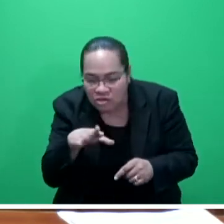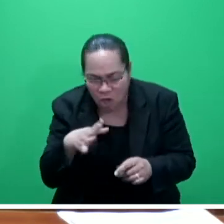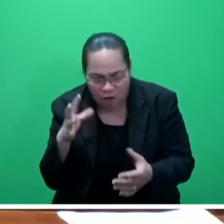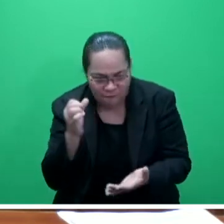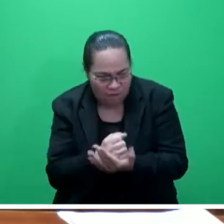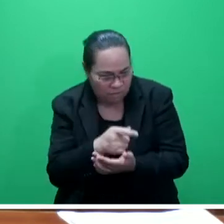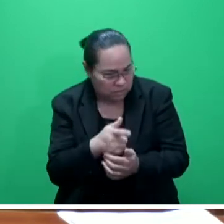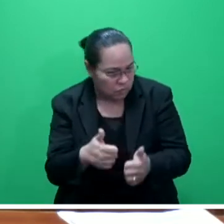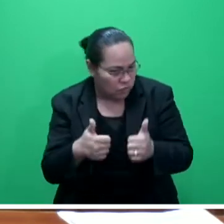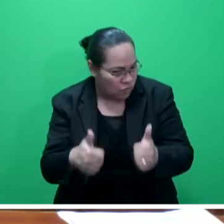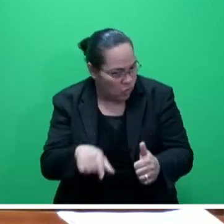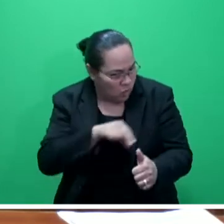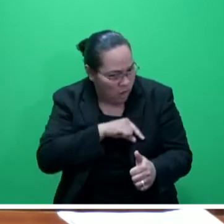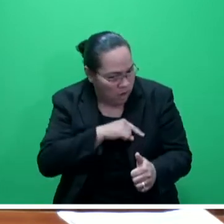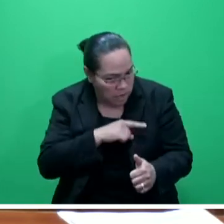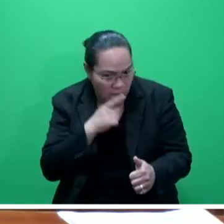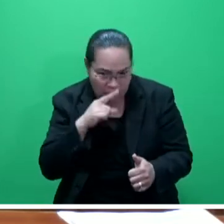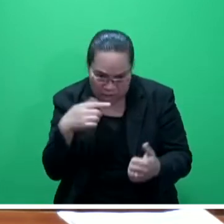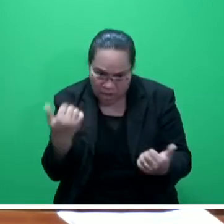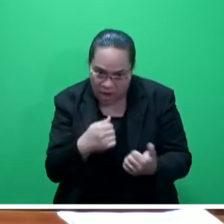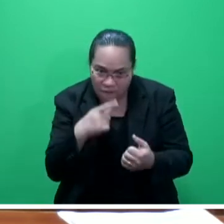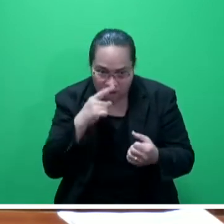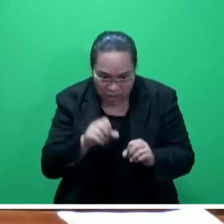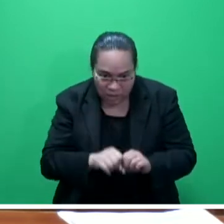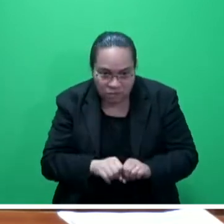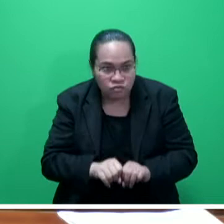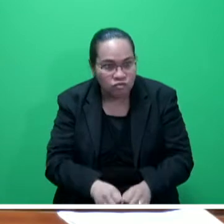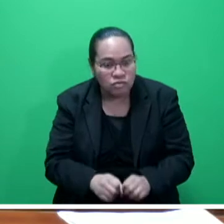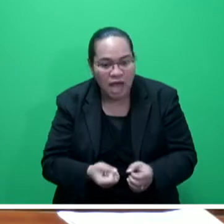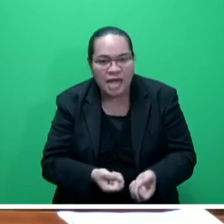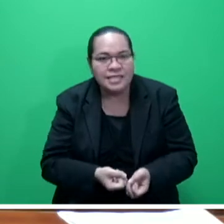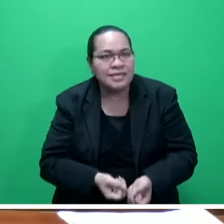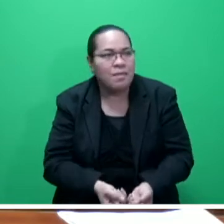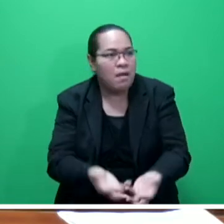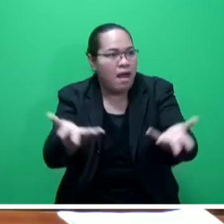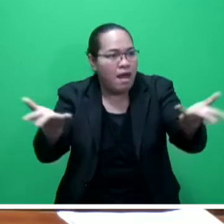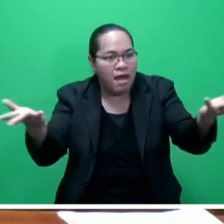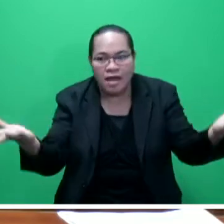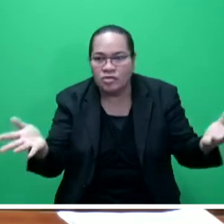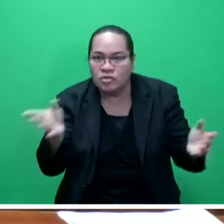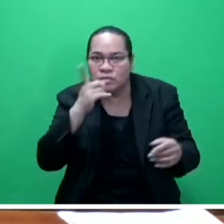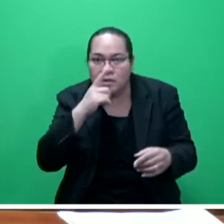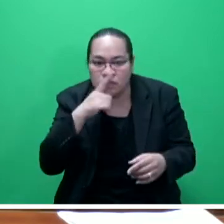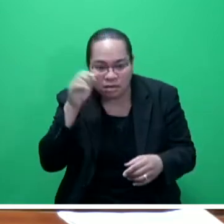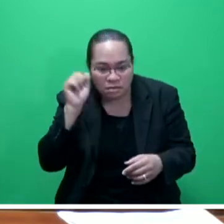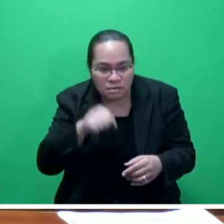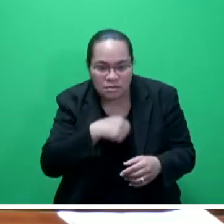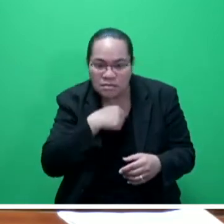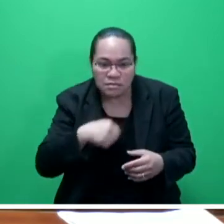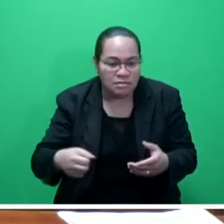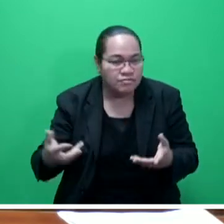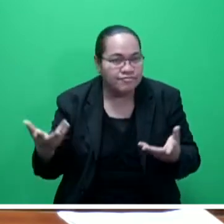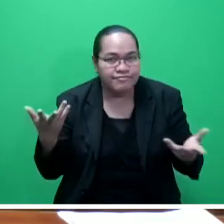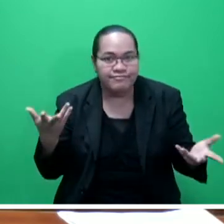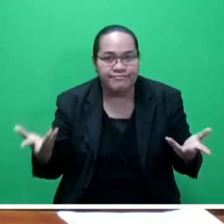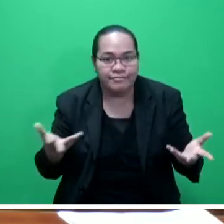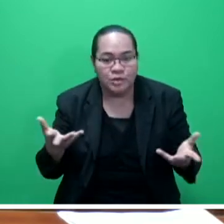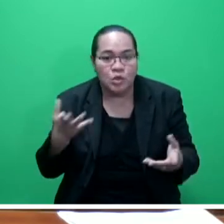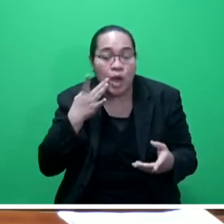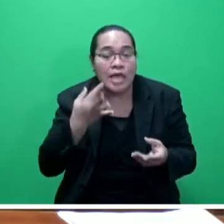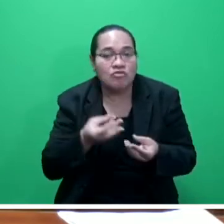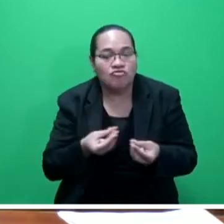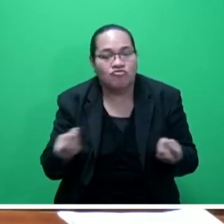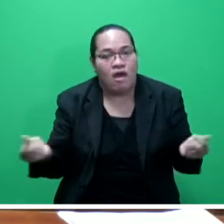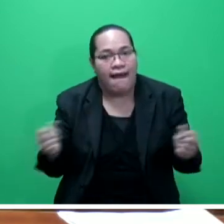water and to see the capacity of the dam to sustain the level of supply that is required during the dry